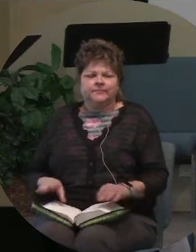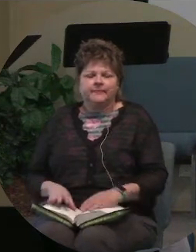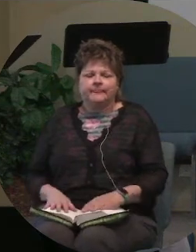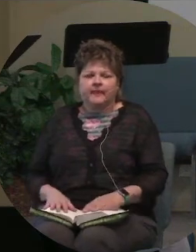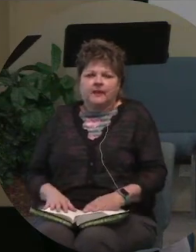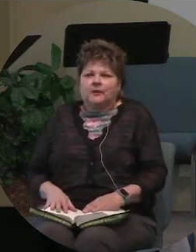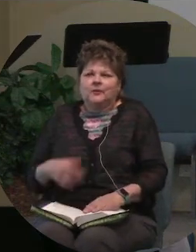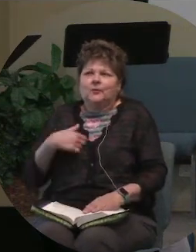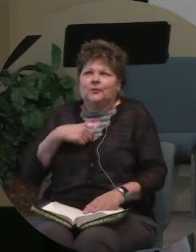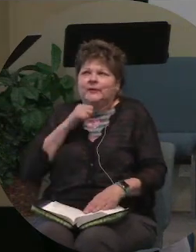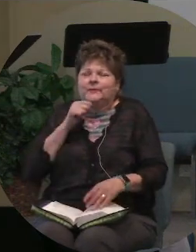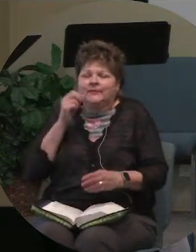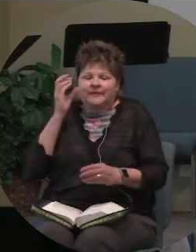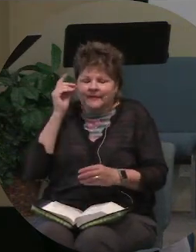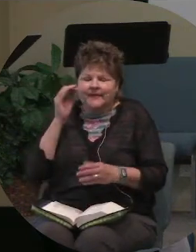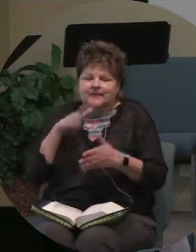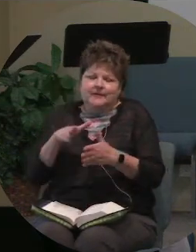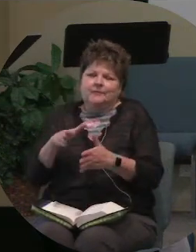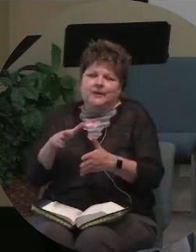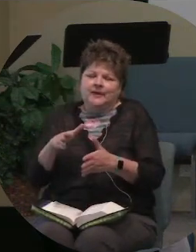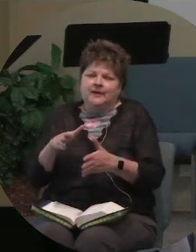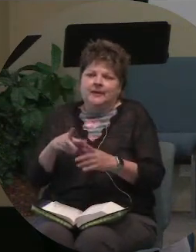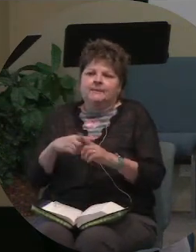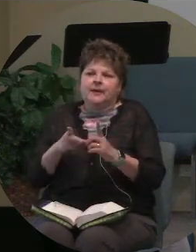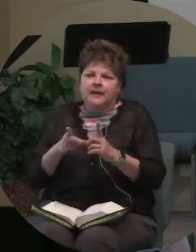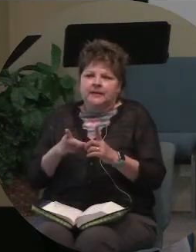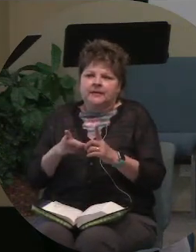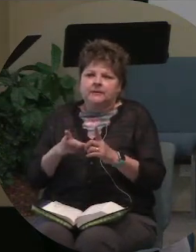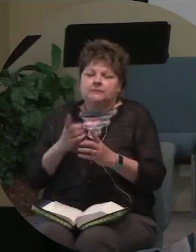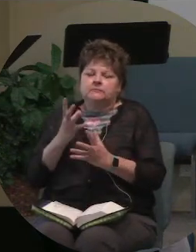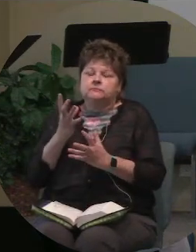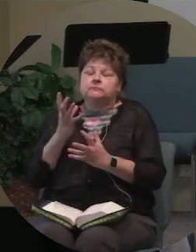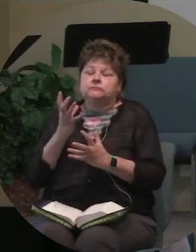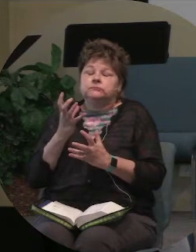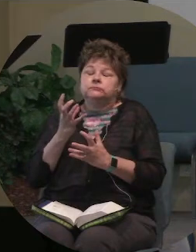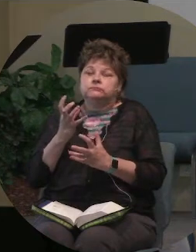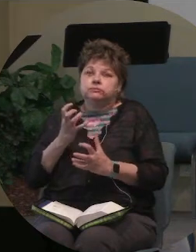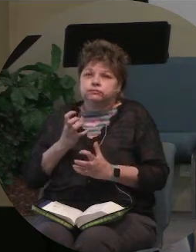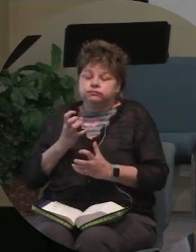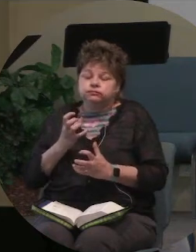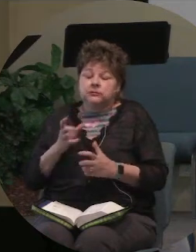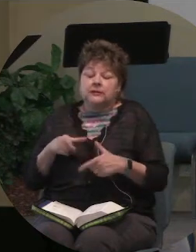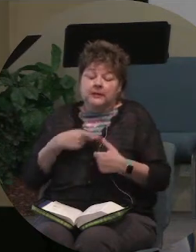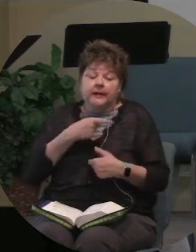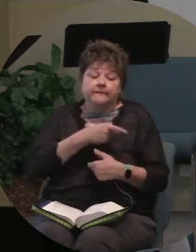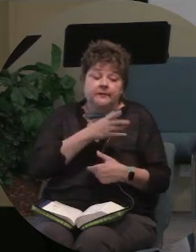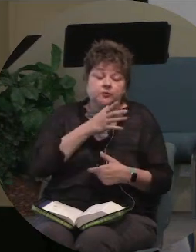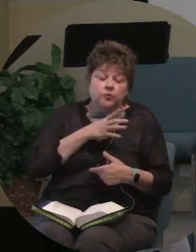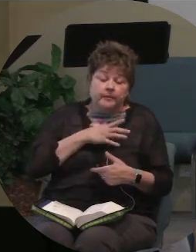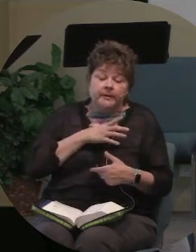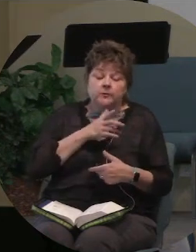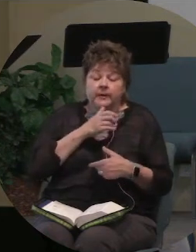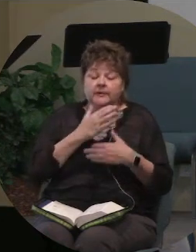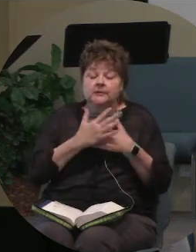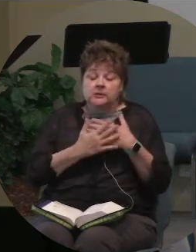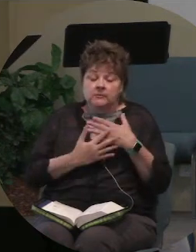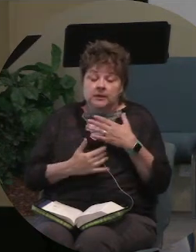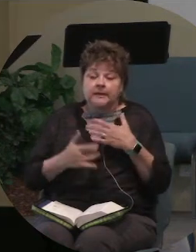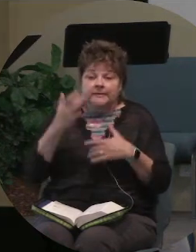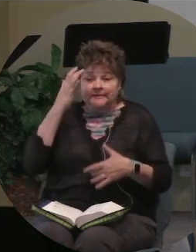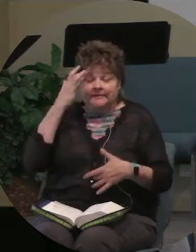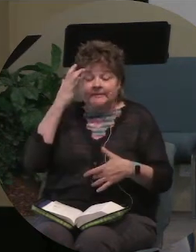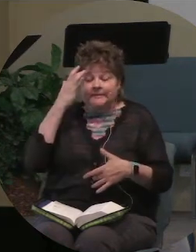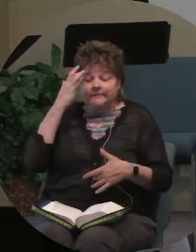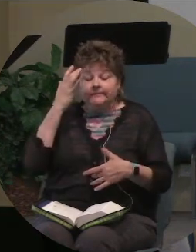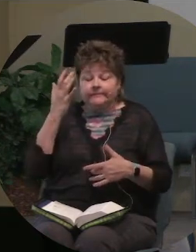We don't think that way. But desperation in the life of this lady that had this blood disease,